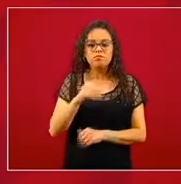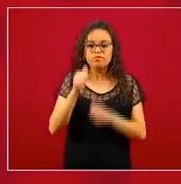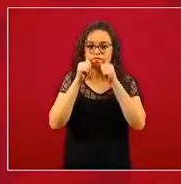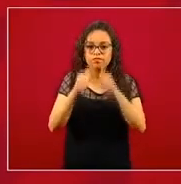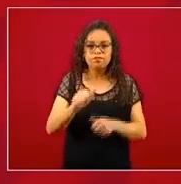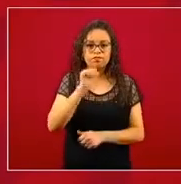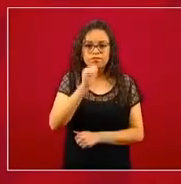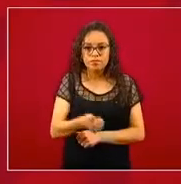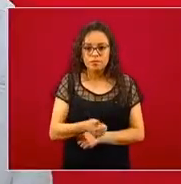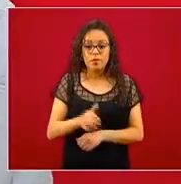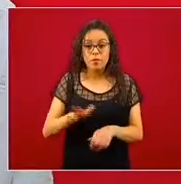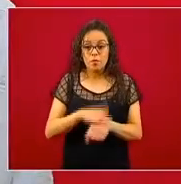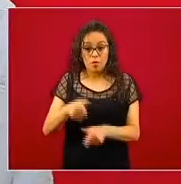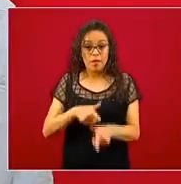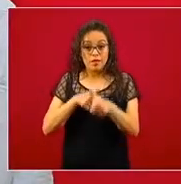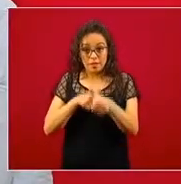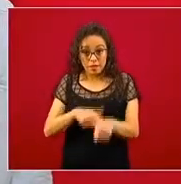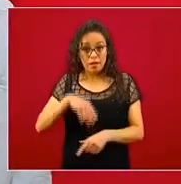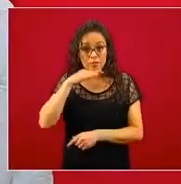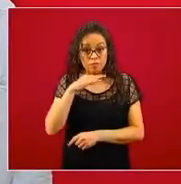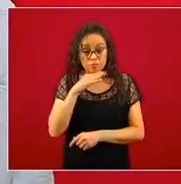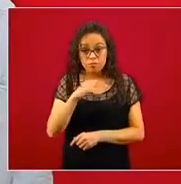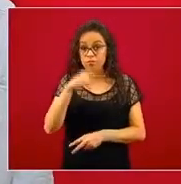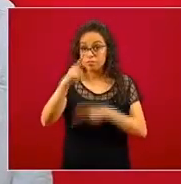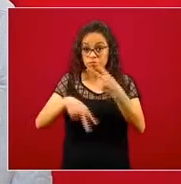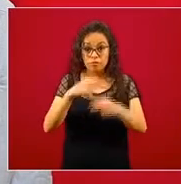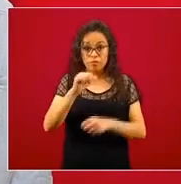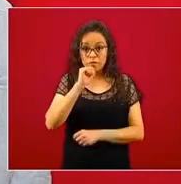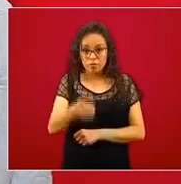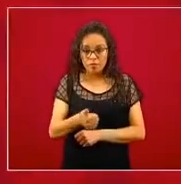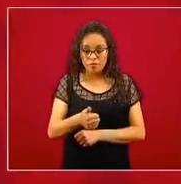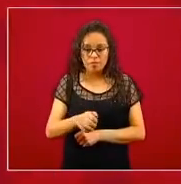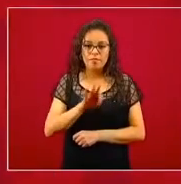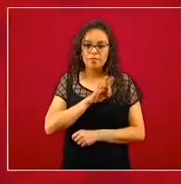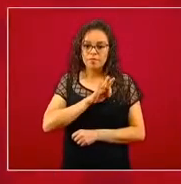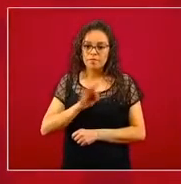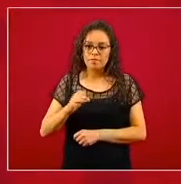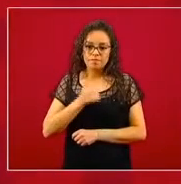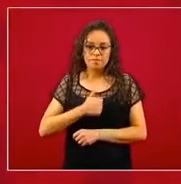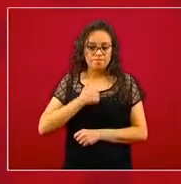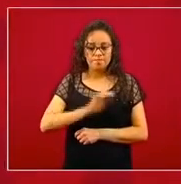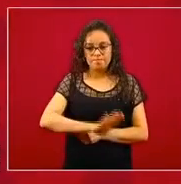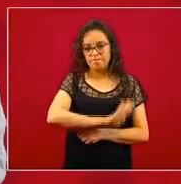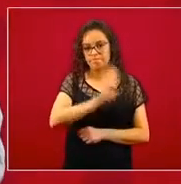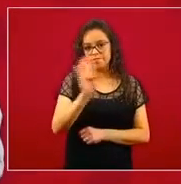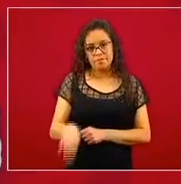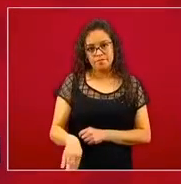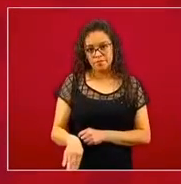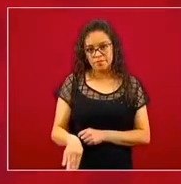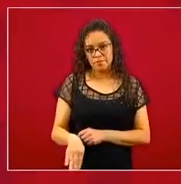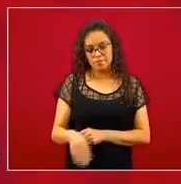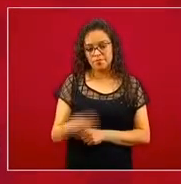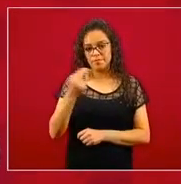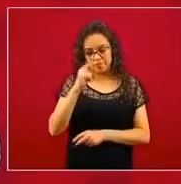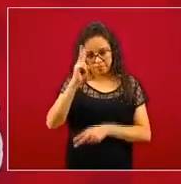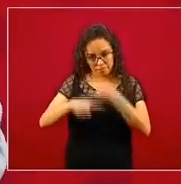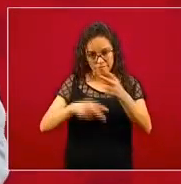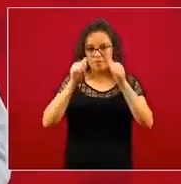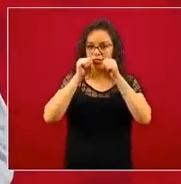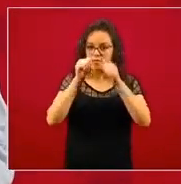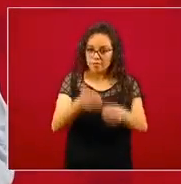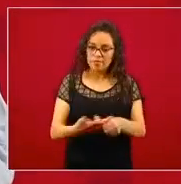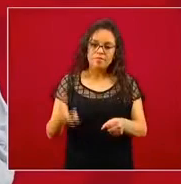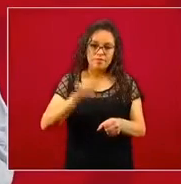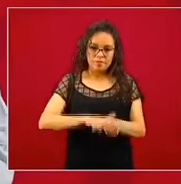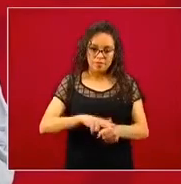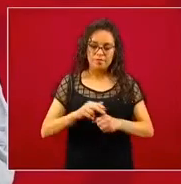a healthcare unit, because if you're still waiting, the ending for you might be fatal. So this